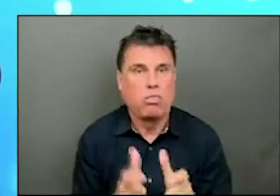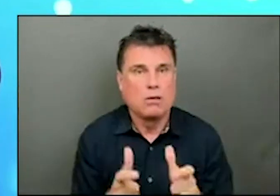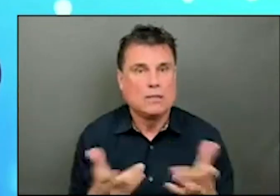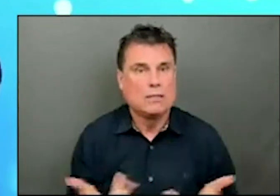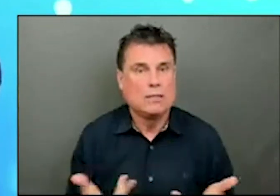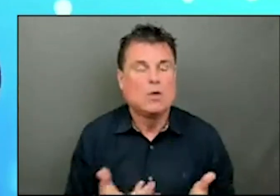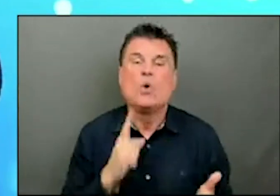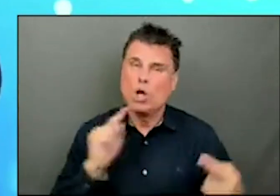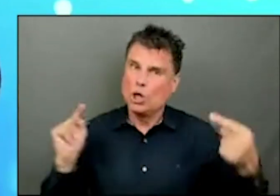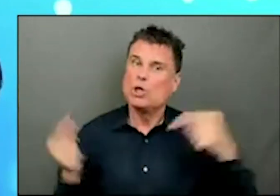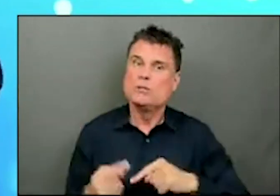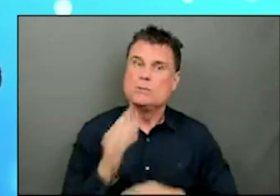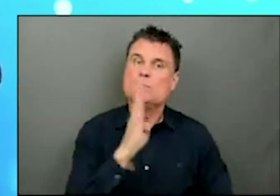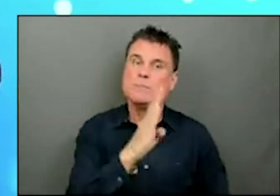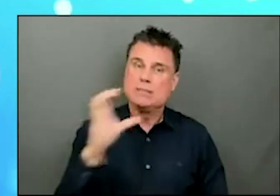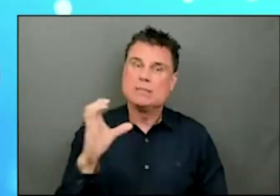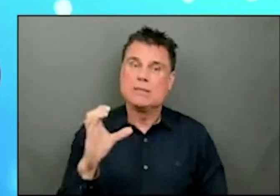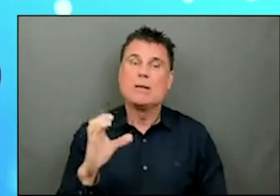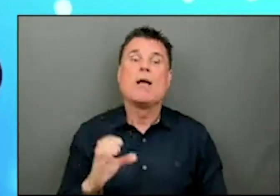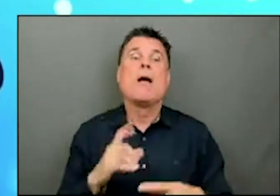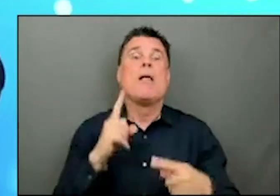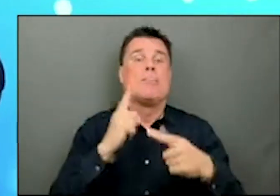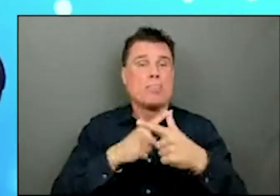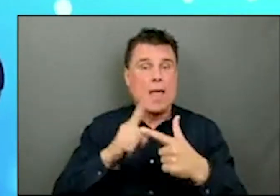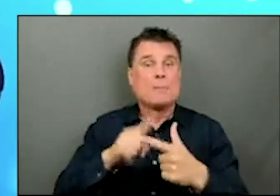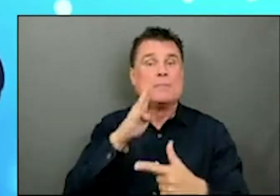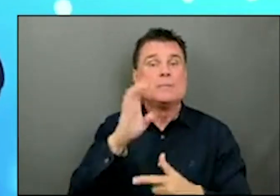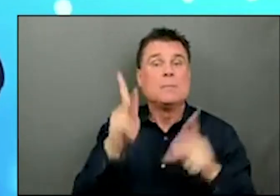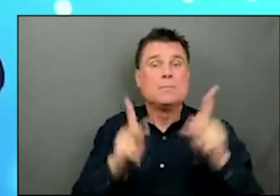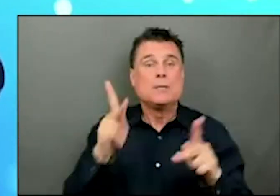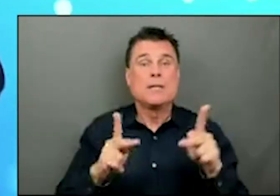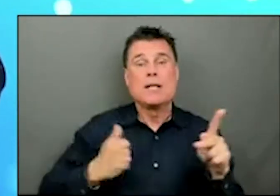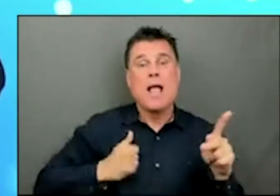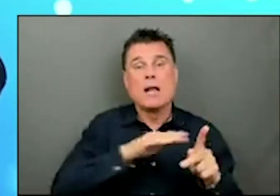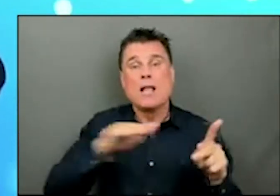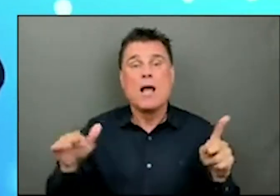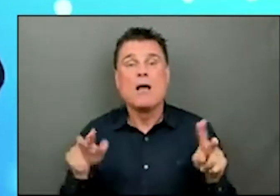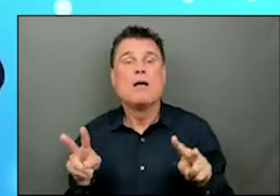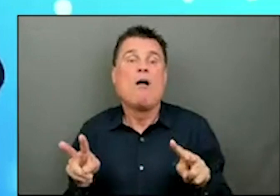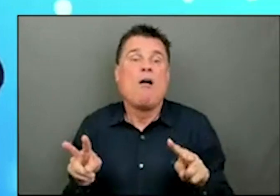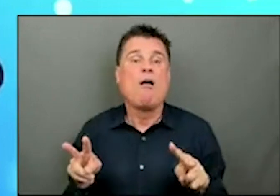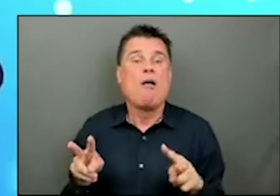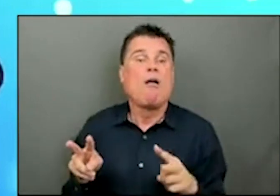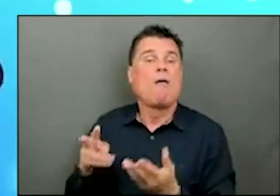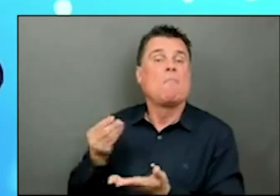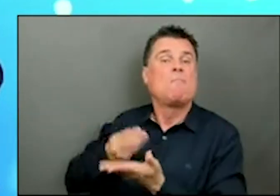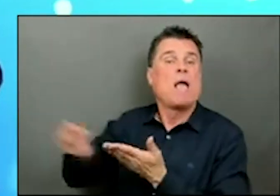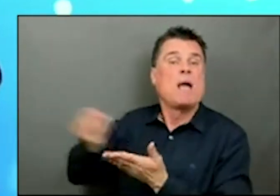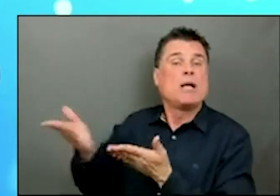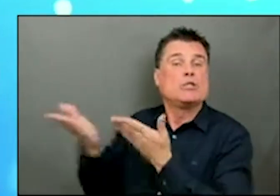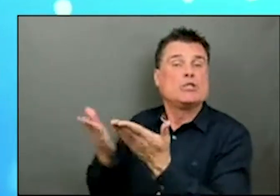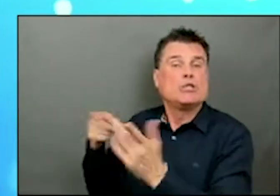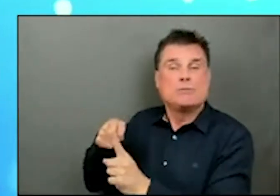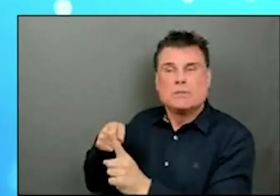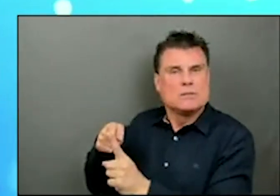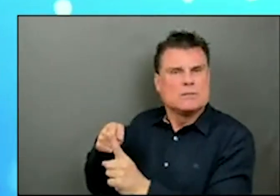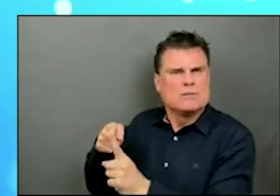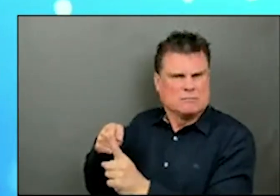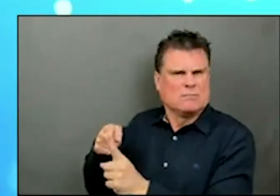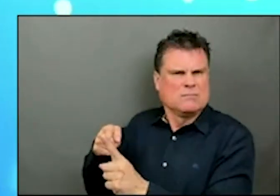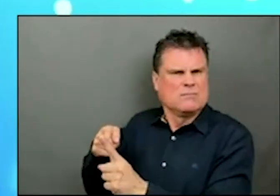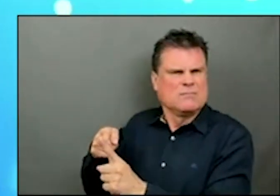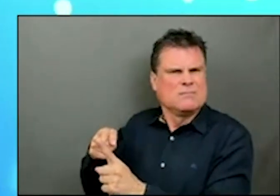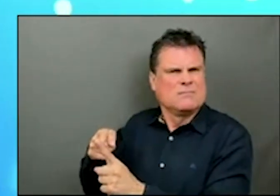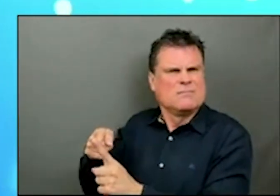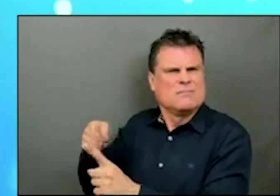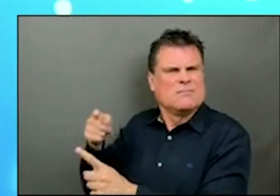products back at retail rather than having the opportunity to adopt them early in the development of the design. But